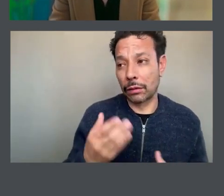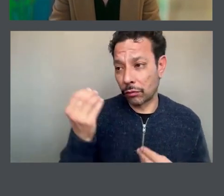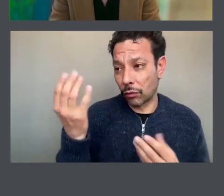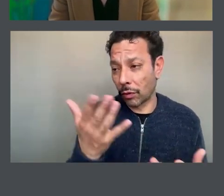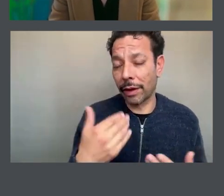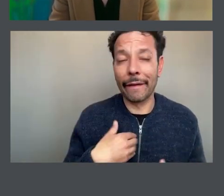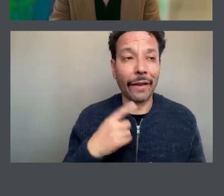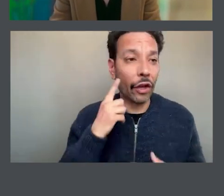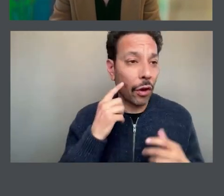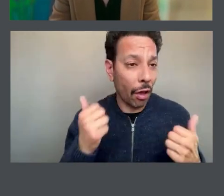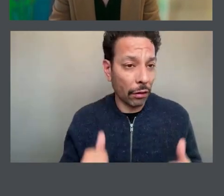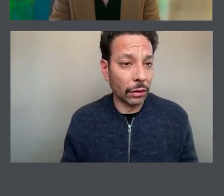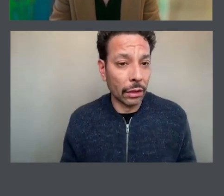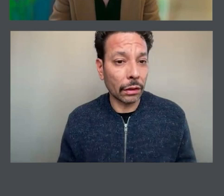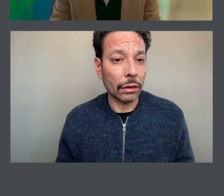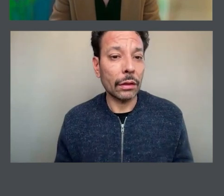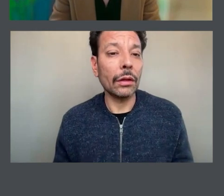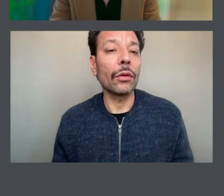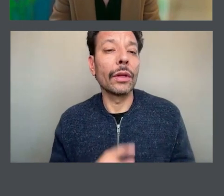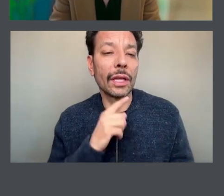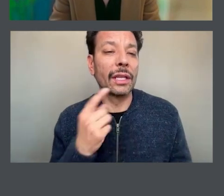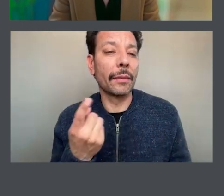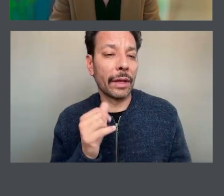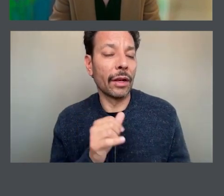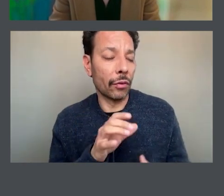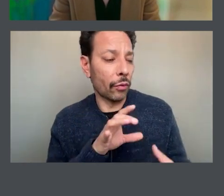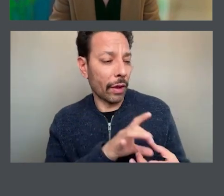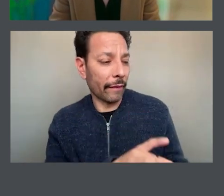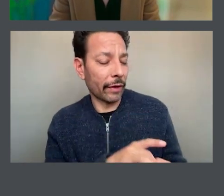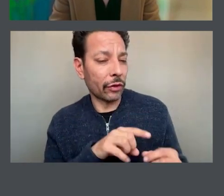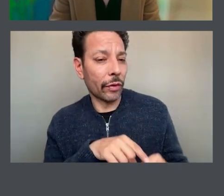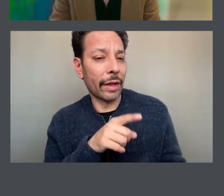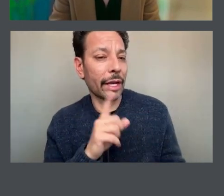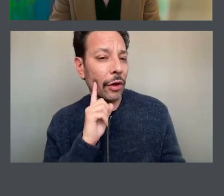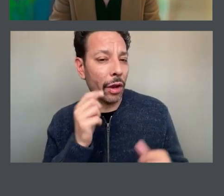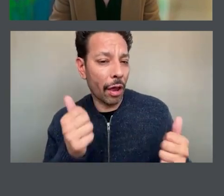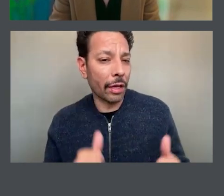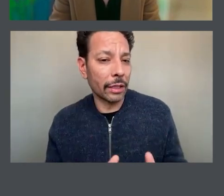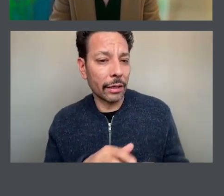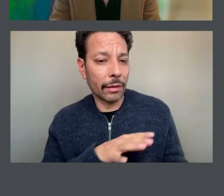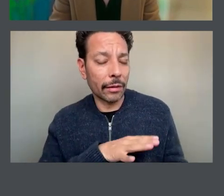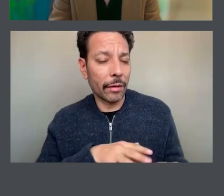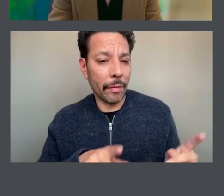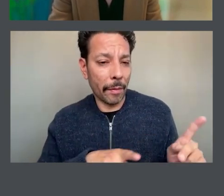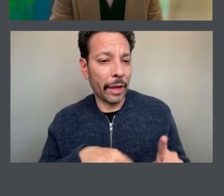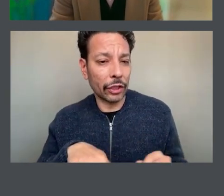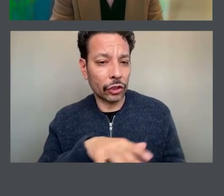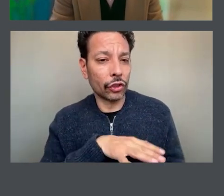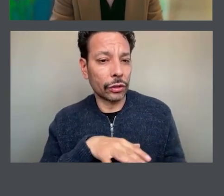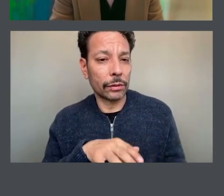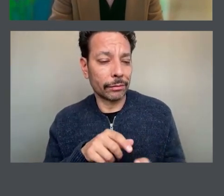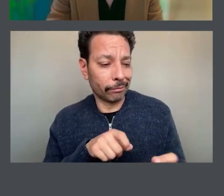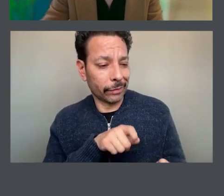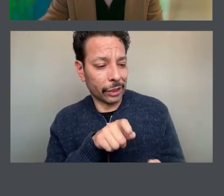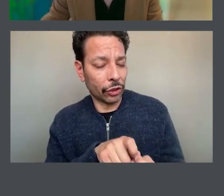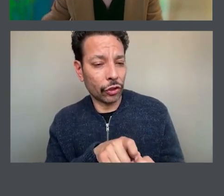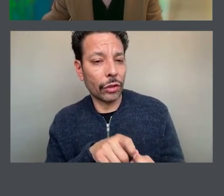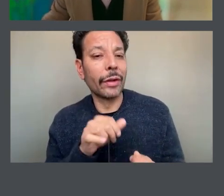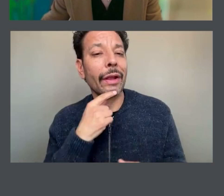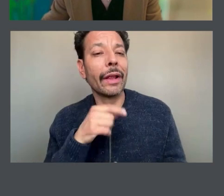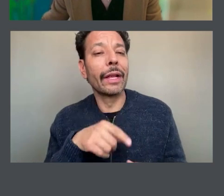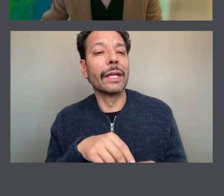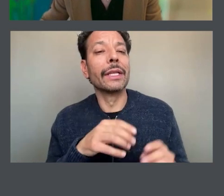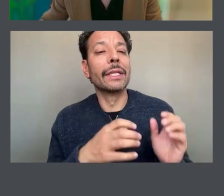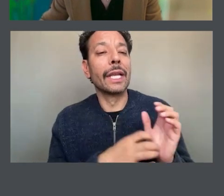they've got a hearing loss. So it is something that is relevant for this unilateral hearing loss population in particular. And again, if we